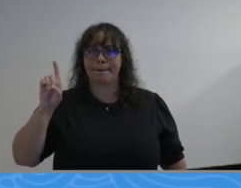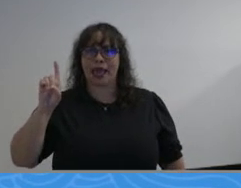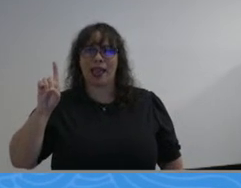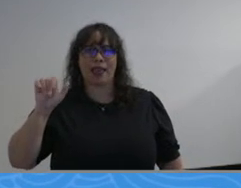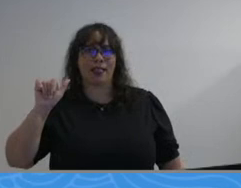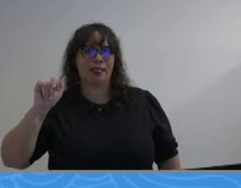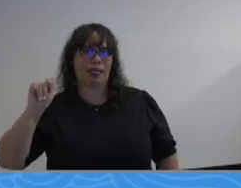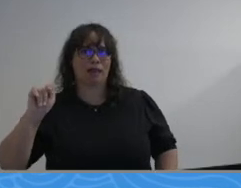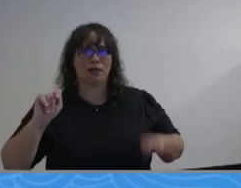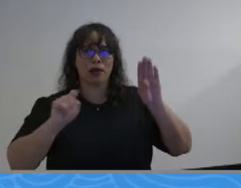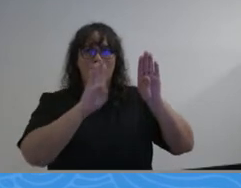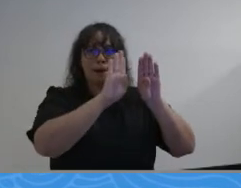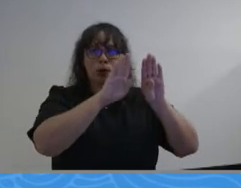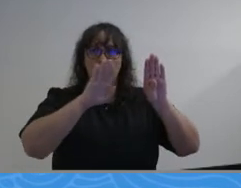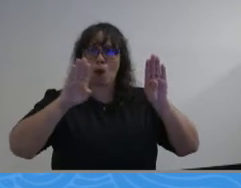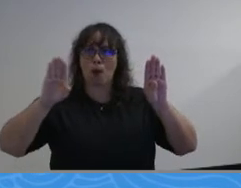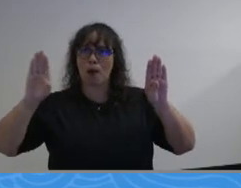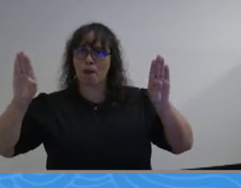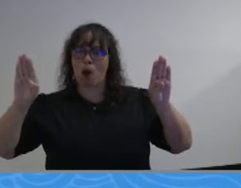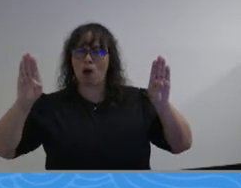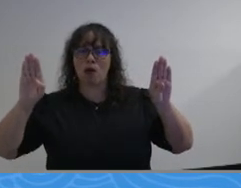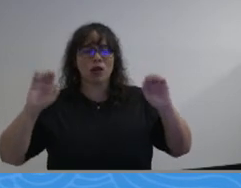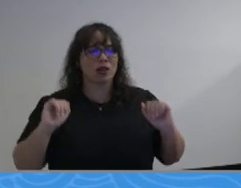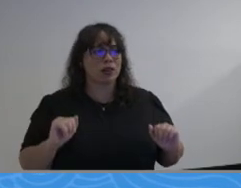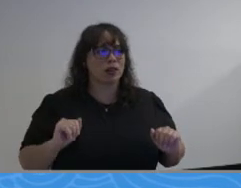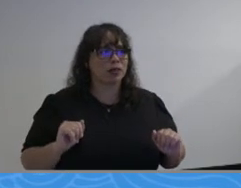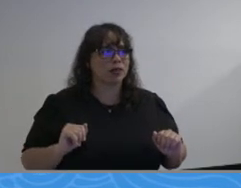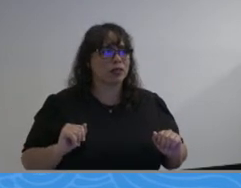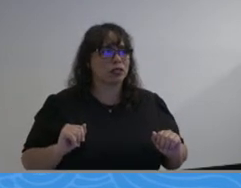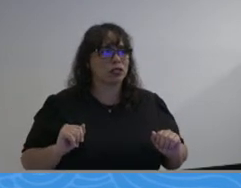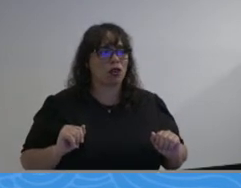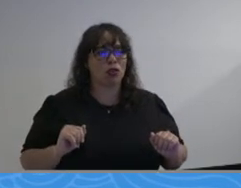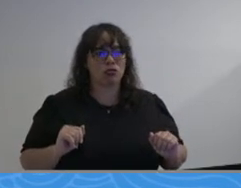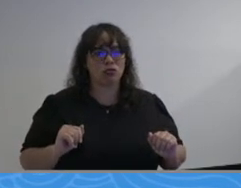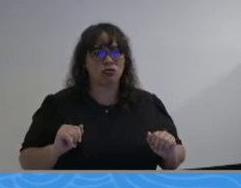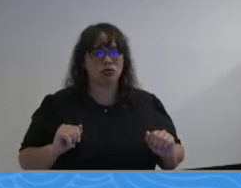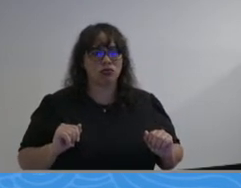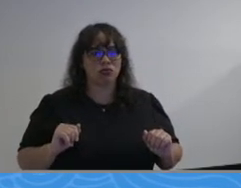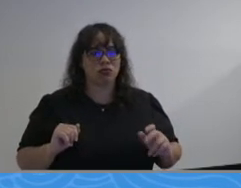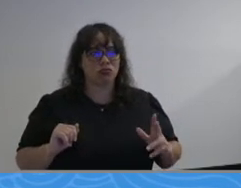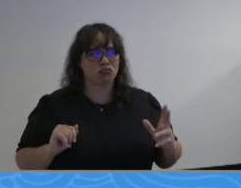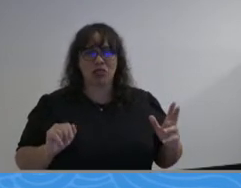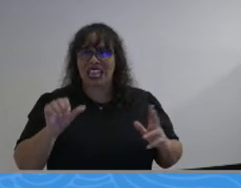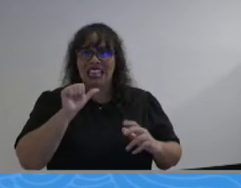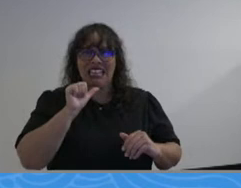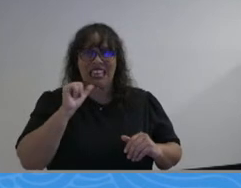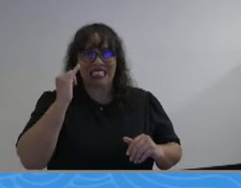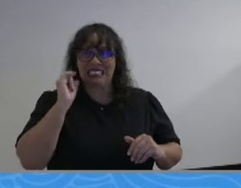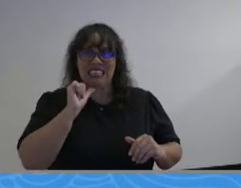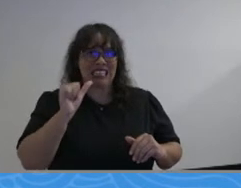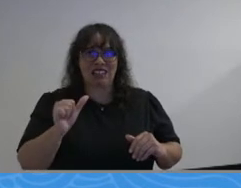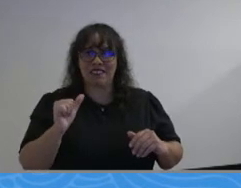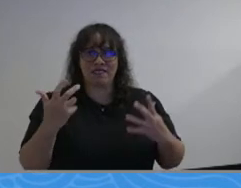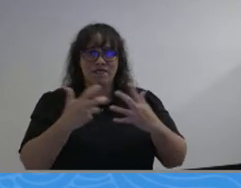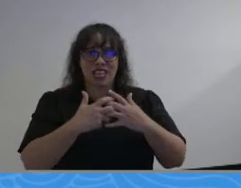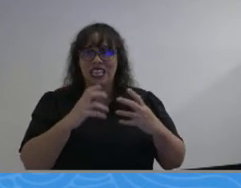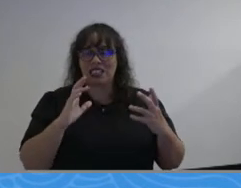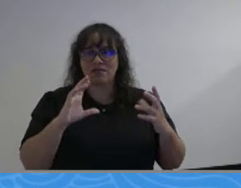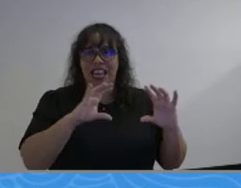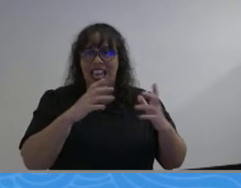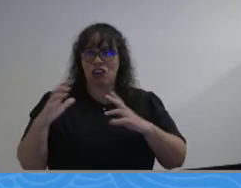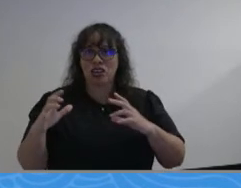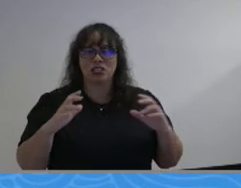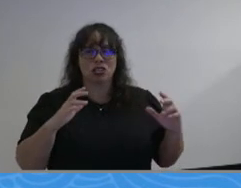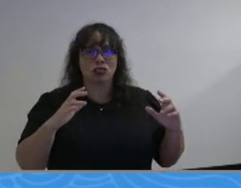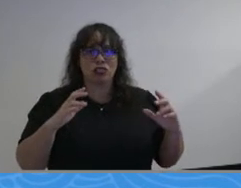Islander student achievement, as well as any overall LCAP feedback if it doesn't fit into one of those categories. So please